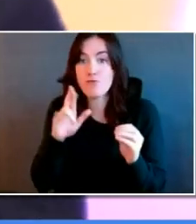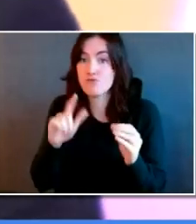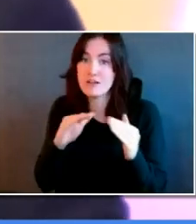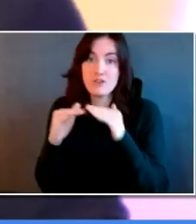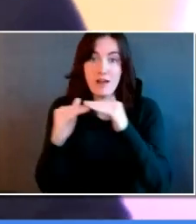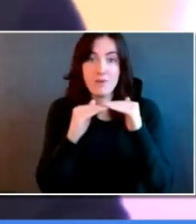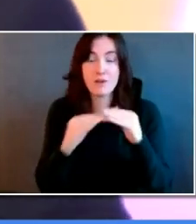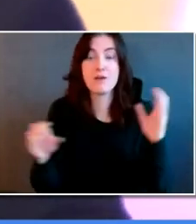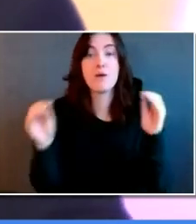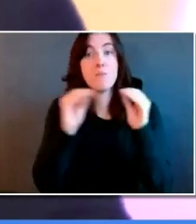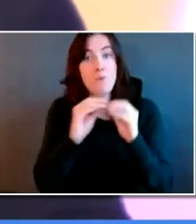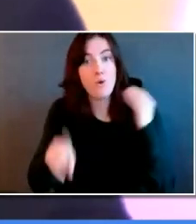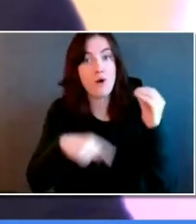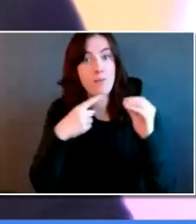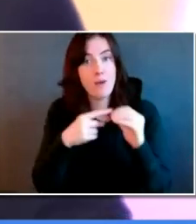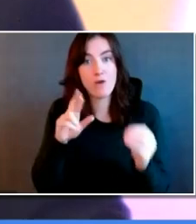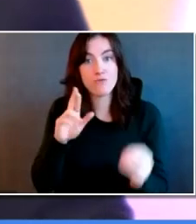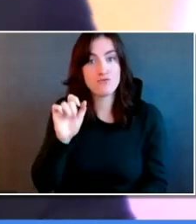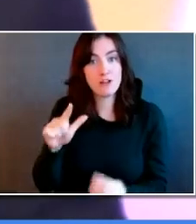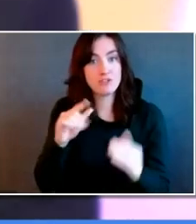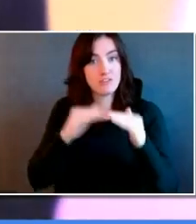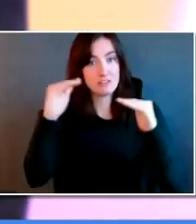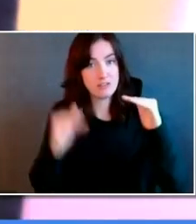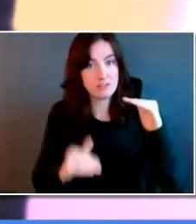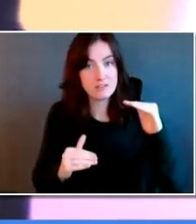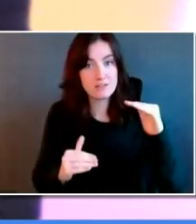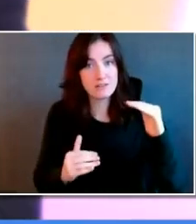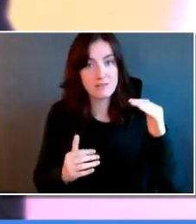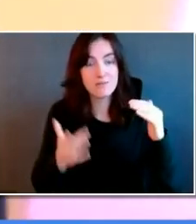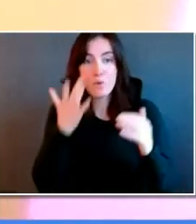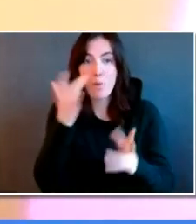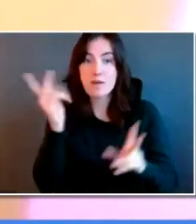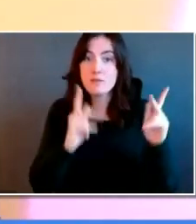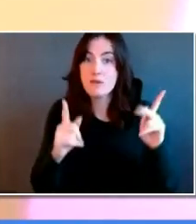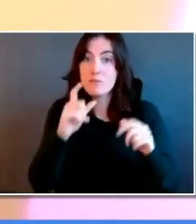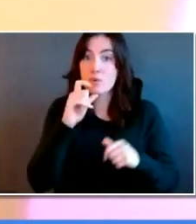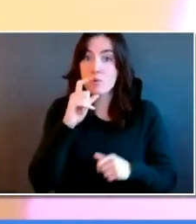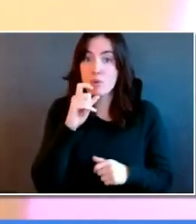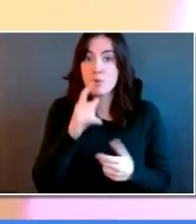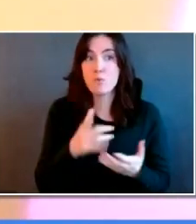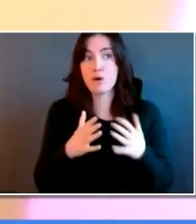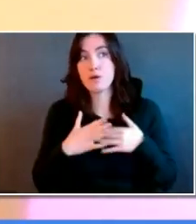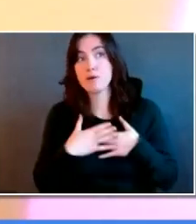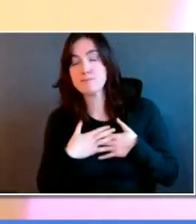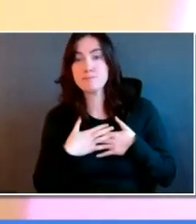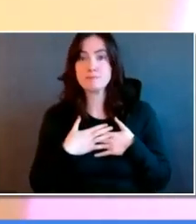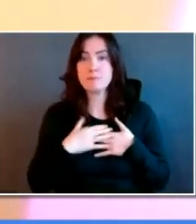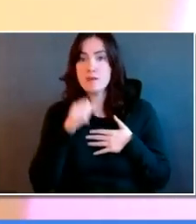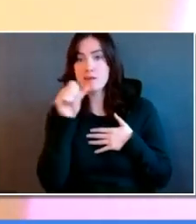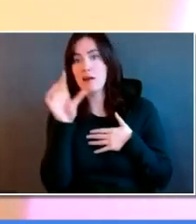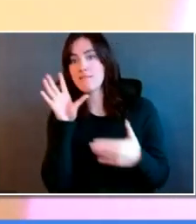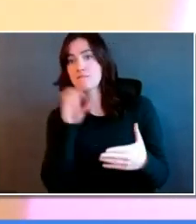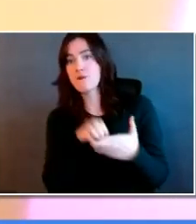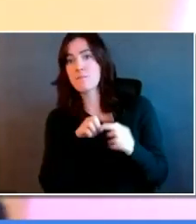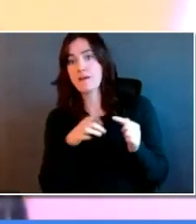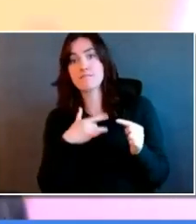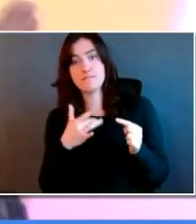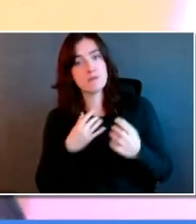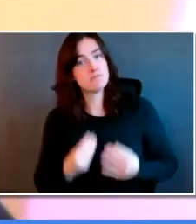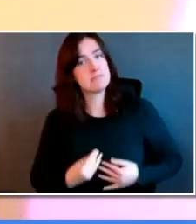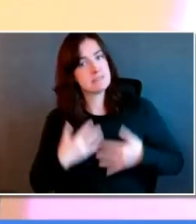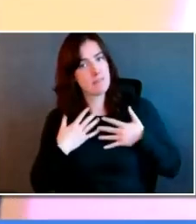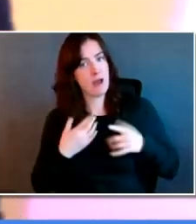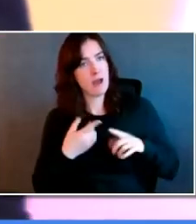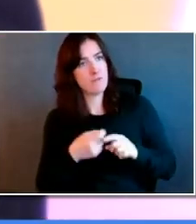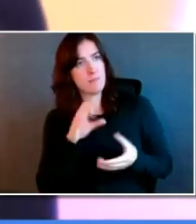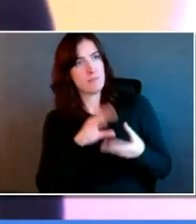more about racial injustice so that those folks who stayed on the sidelines, who were inspired by that message 4